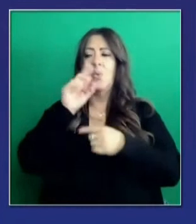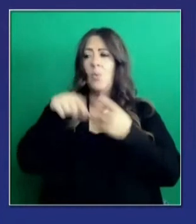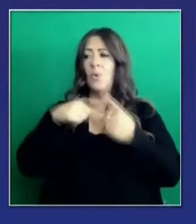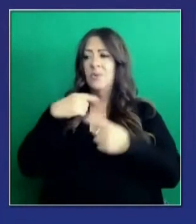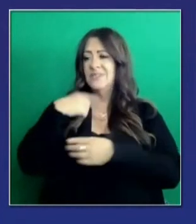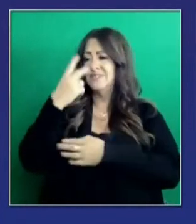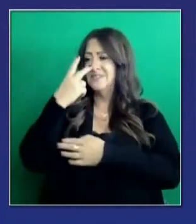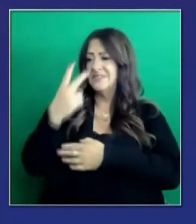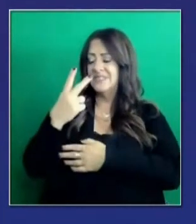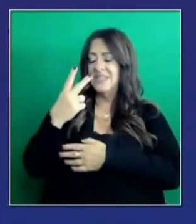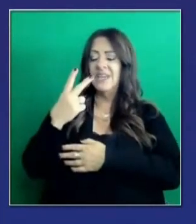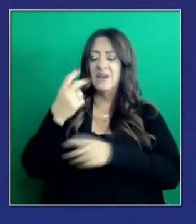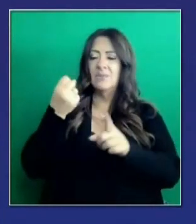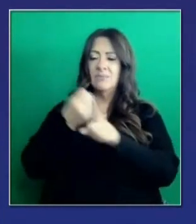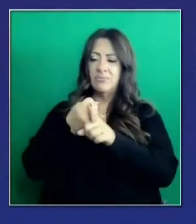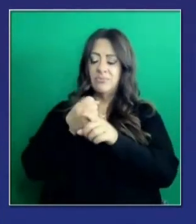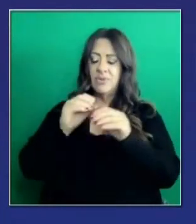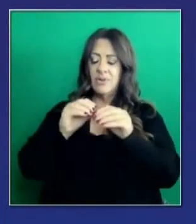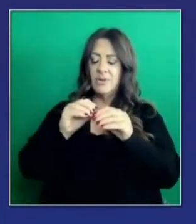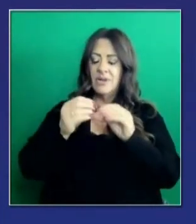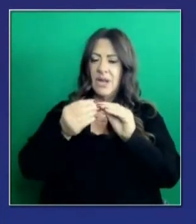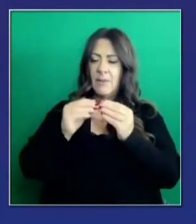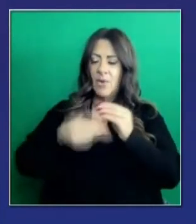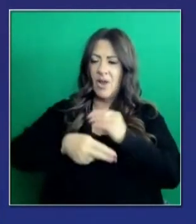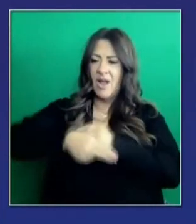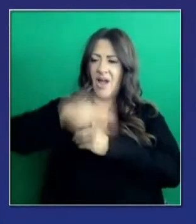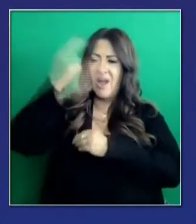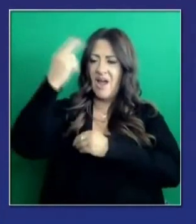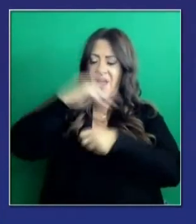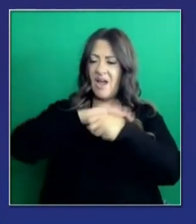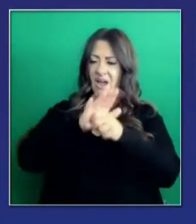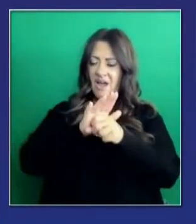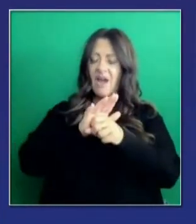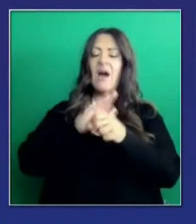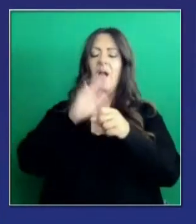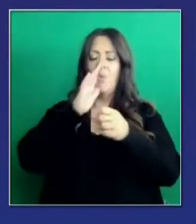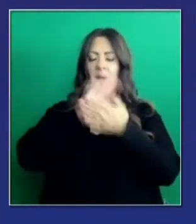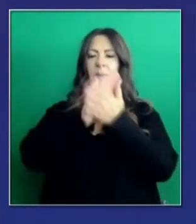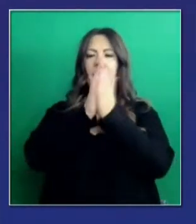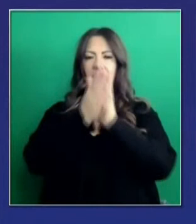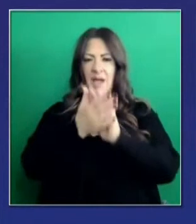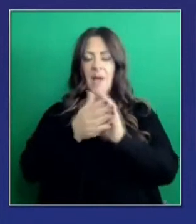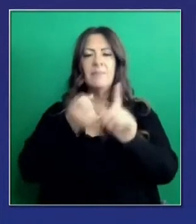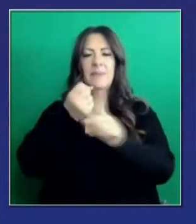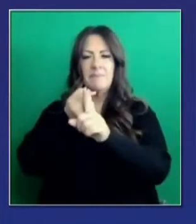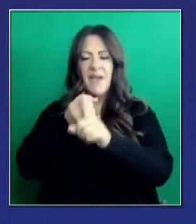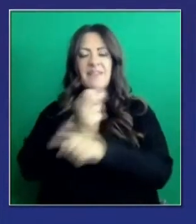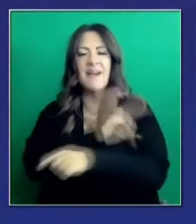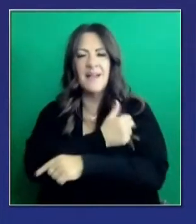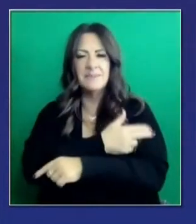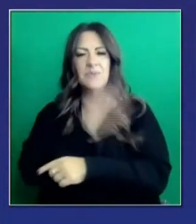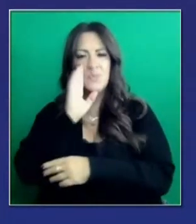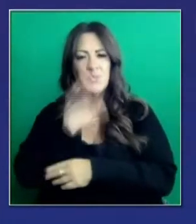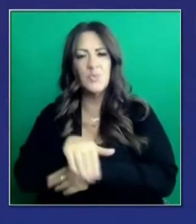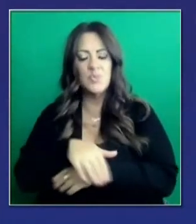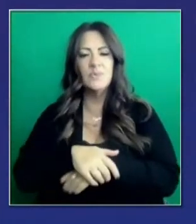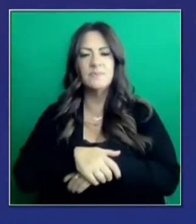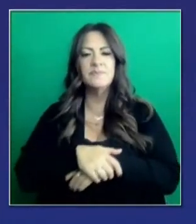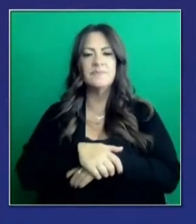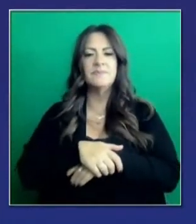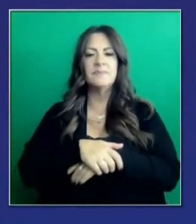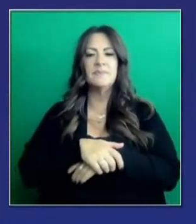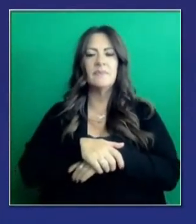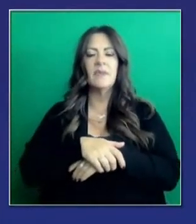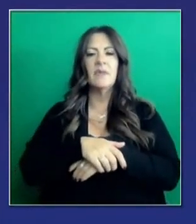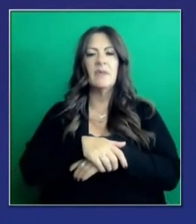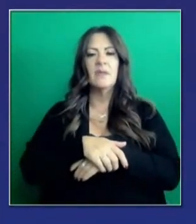here, look at the models that include not just today's ICU conditions, but the case rates, the R